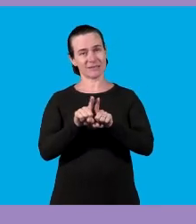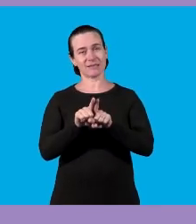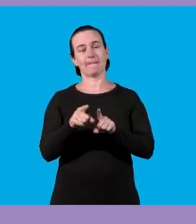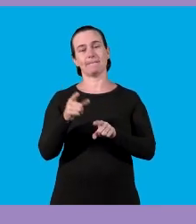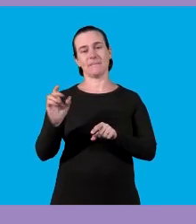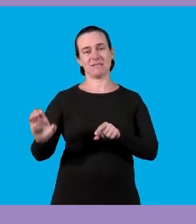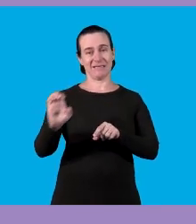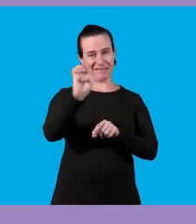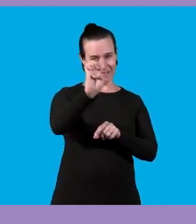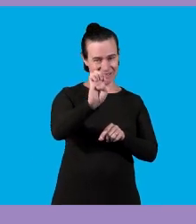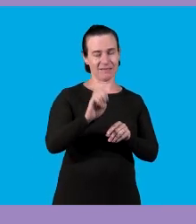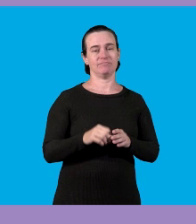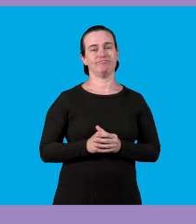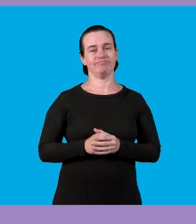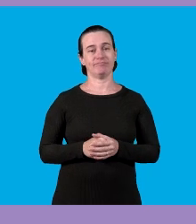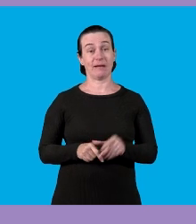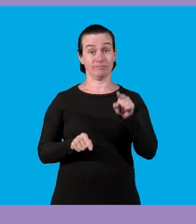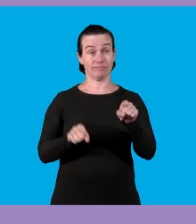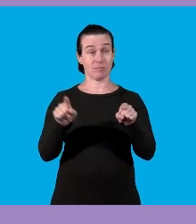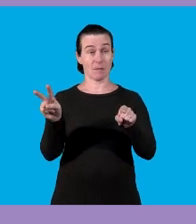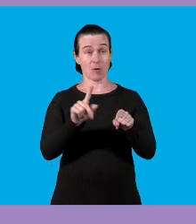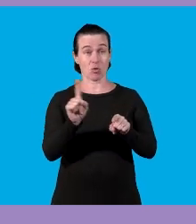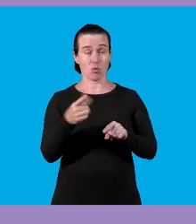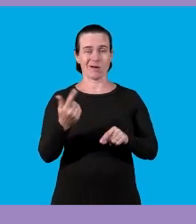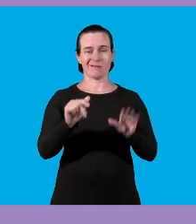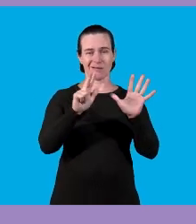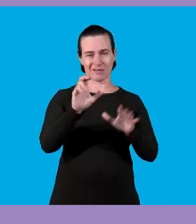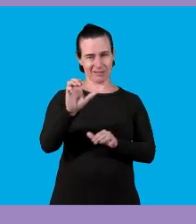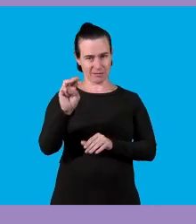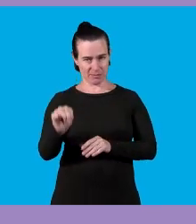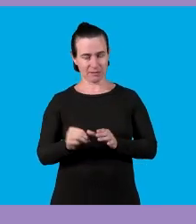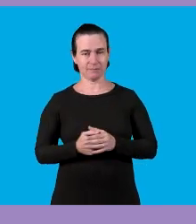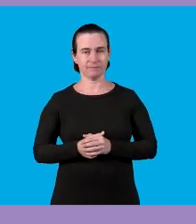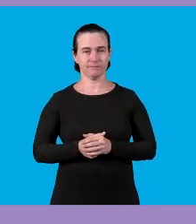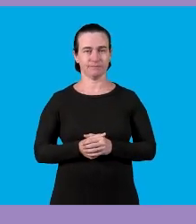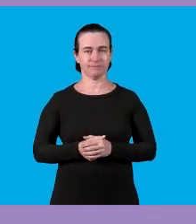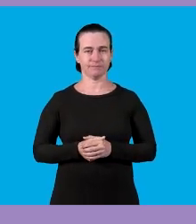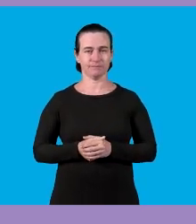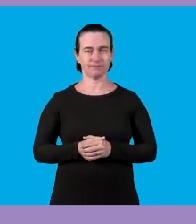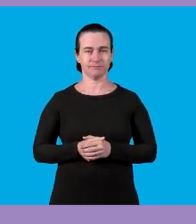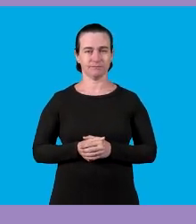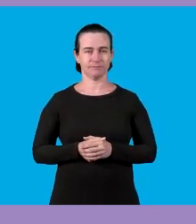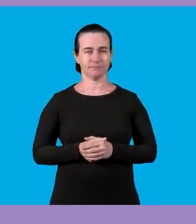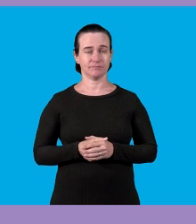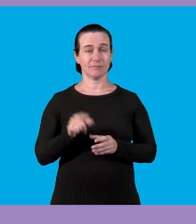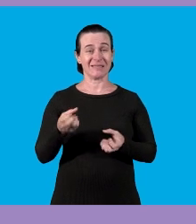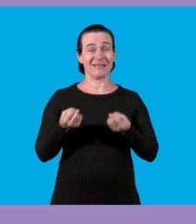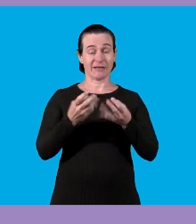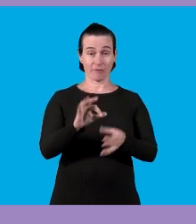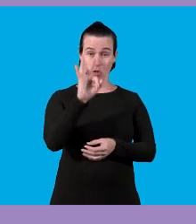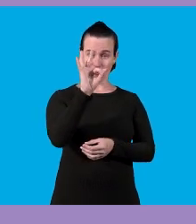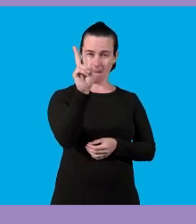is equals to EC, and they are equals to 8 centimeters. Now, name